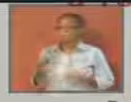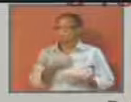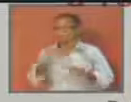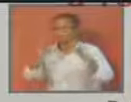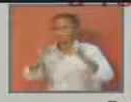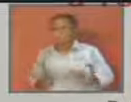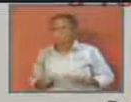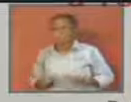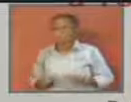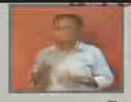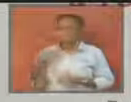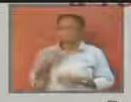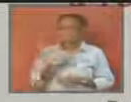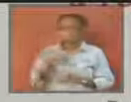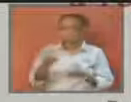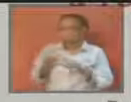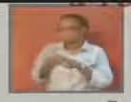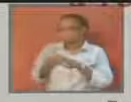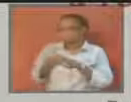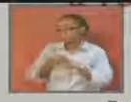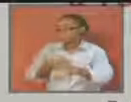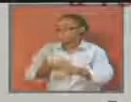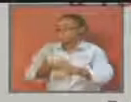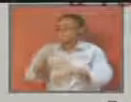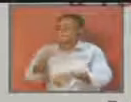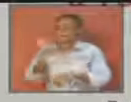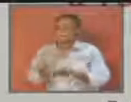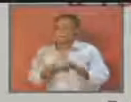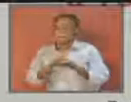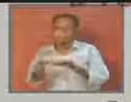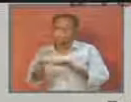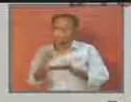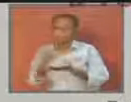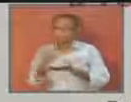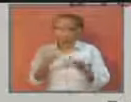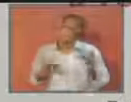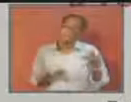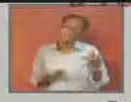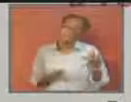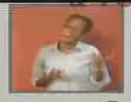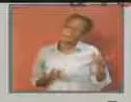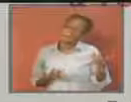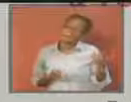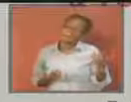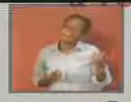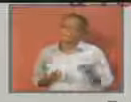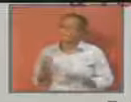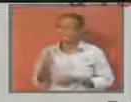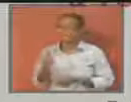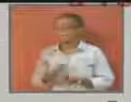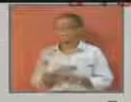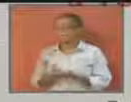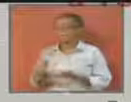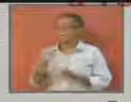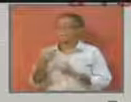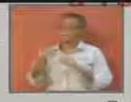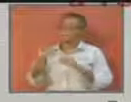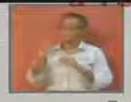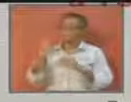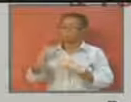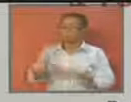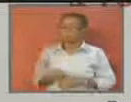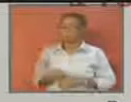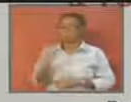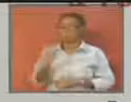bring it forward to 8 weeks. In that regard, your appointment will be given to you by one of the RHAs, and we ask that you please stick to your appointments